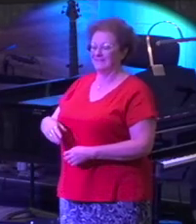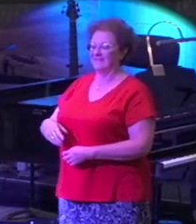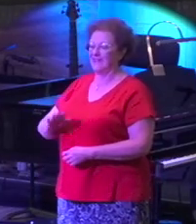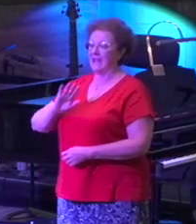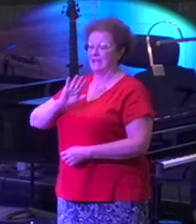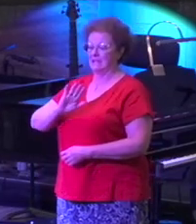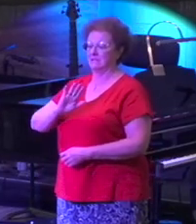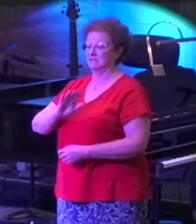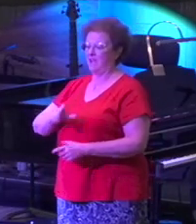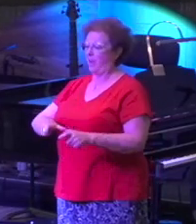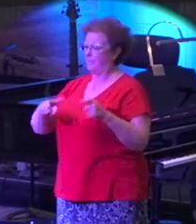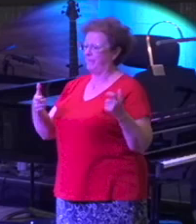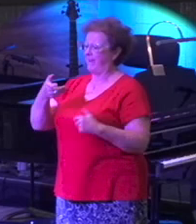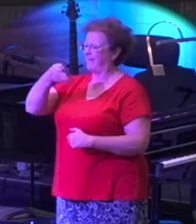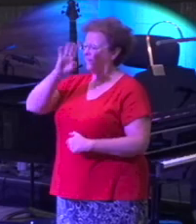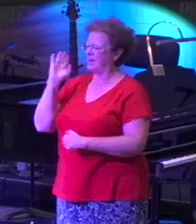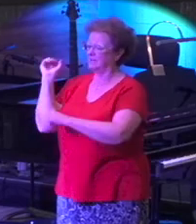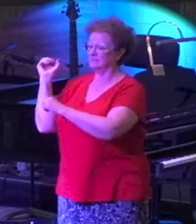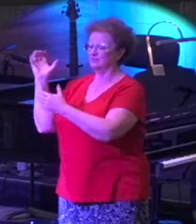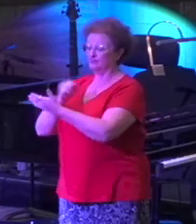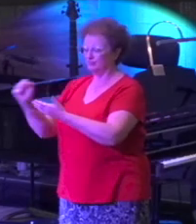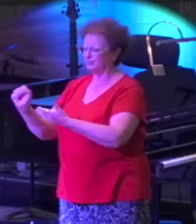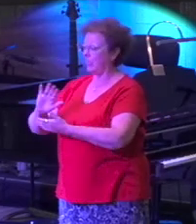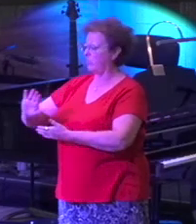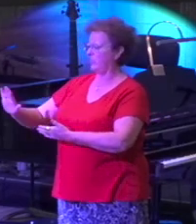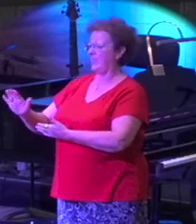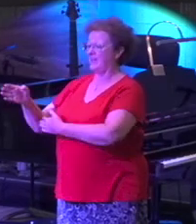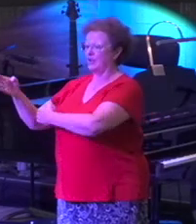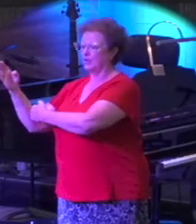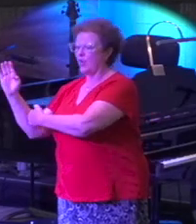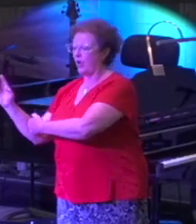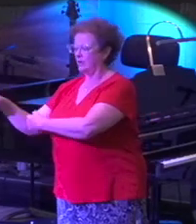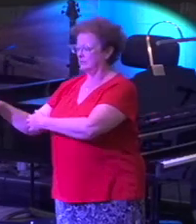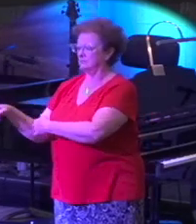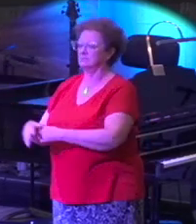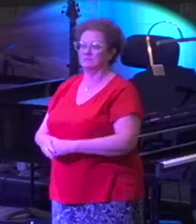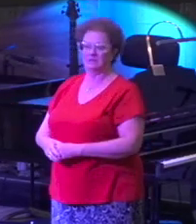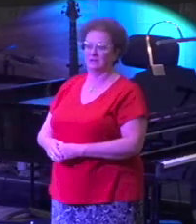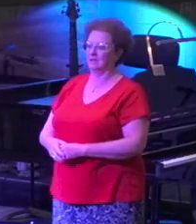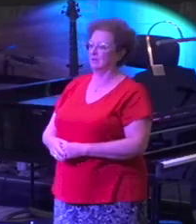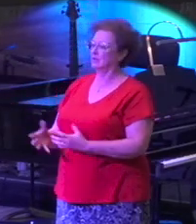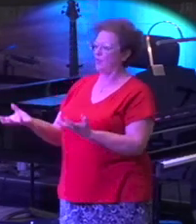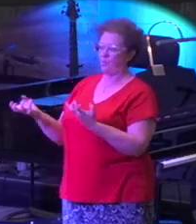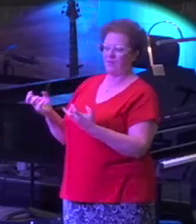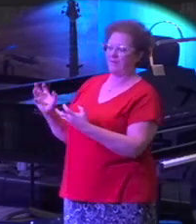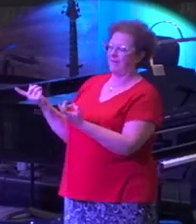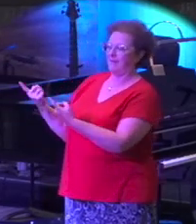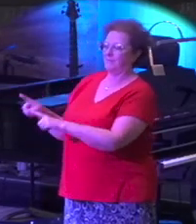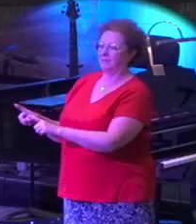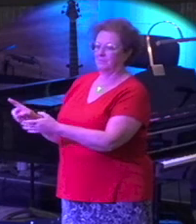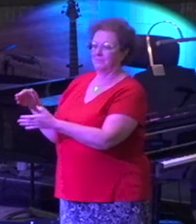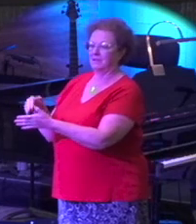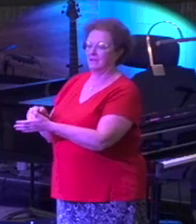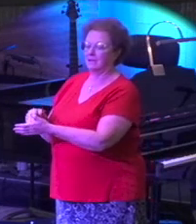our God and brought great and terrible judgment on Dagon's worshipers. We're not messing around with that God. So even though